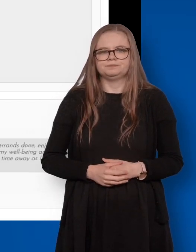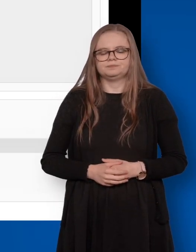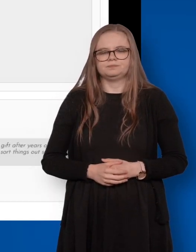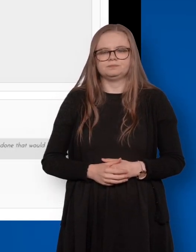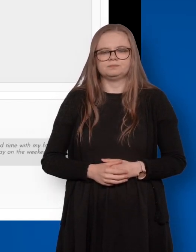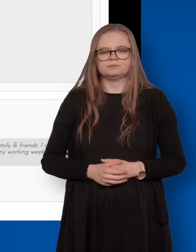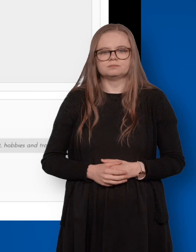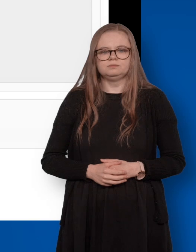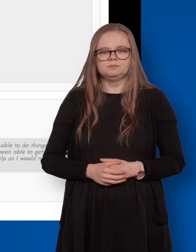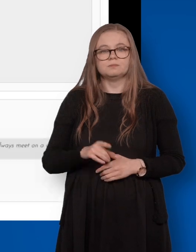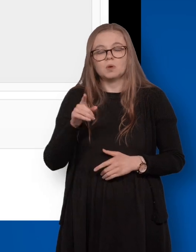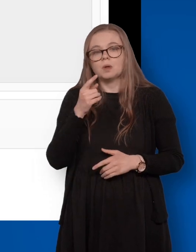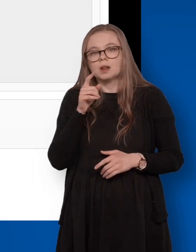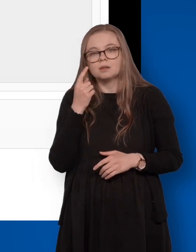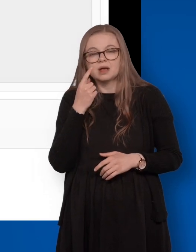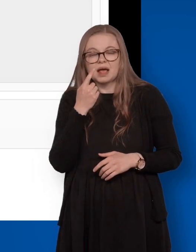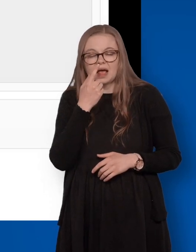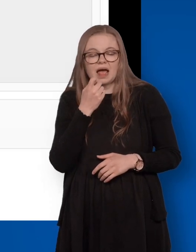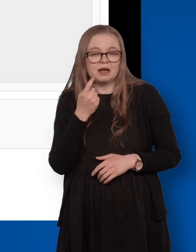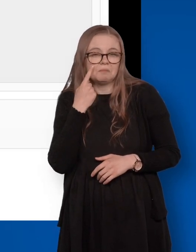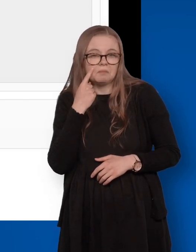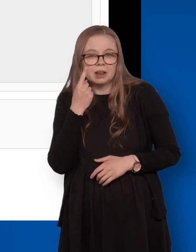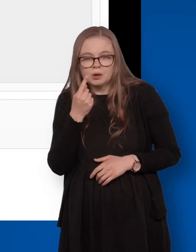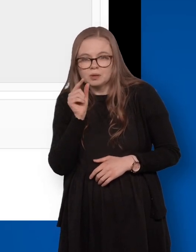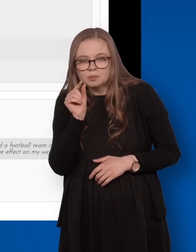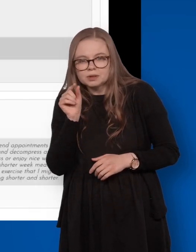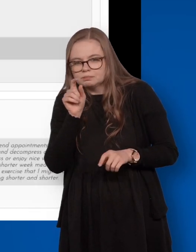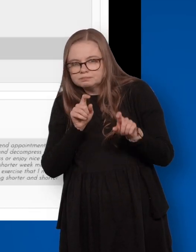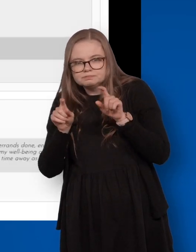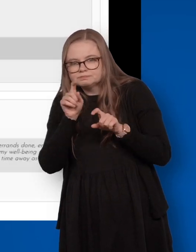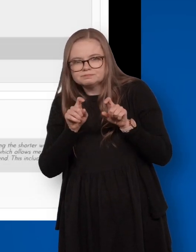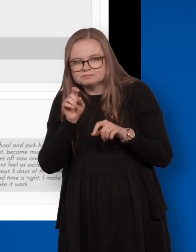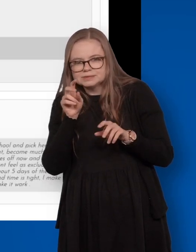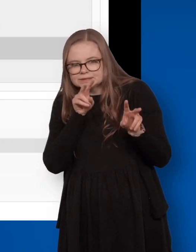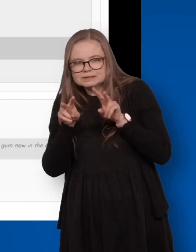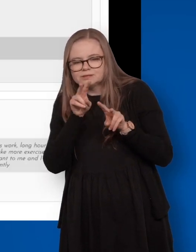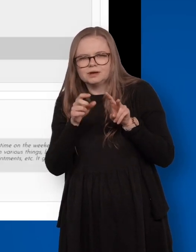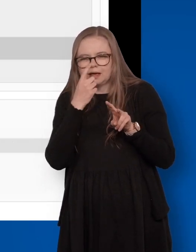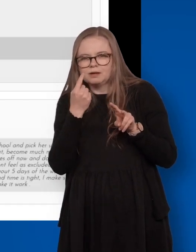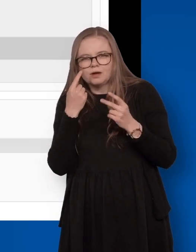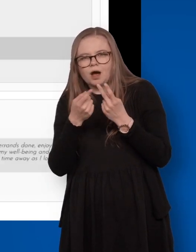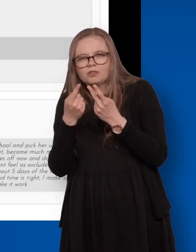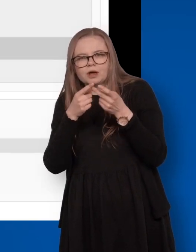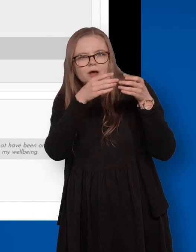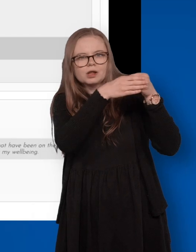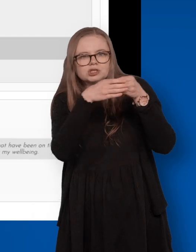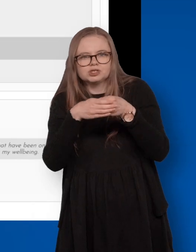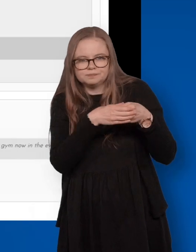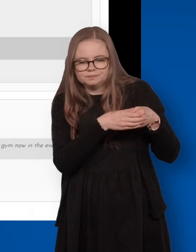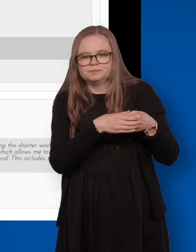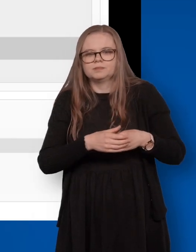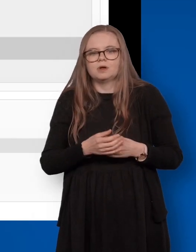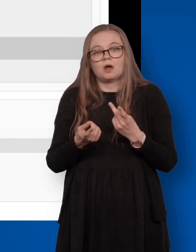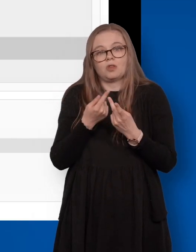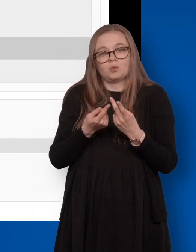So if we just kind of explore a little bit around this window, we can see, explore some of the other clusters. So this cluster